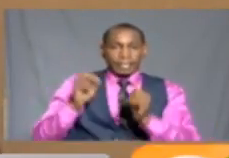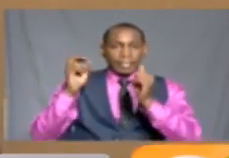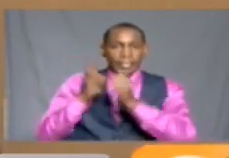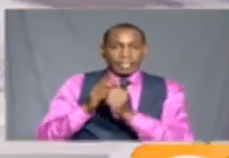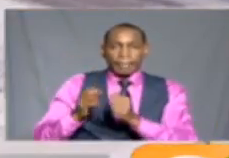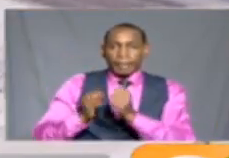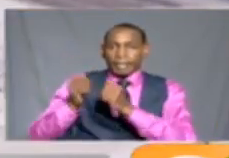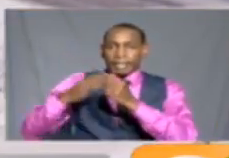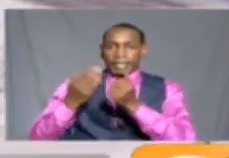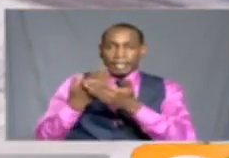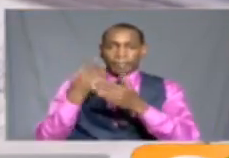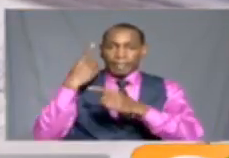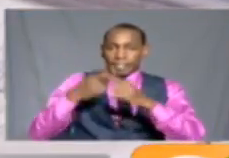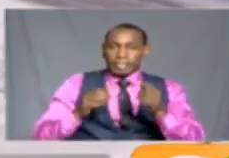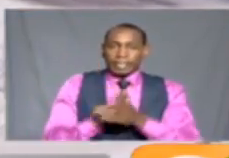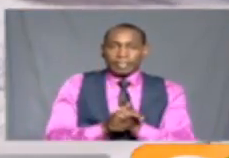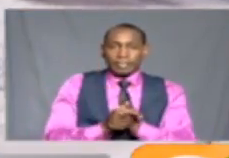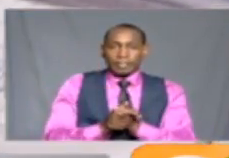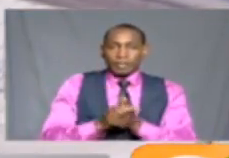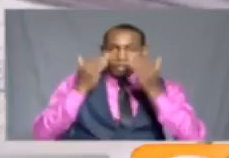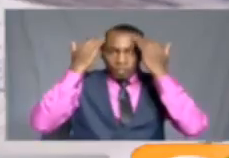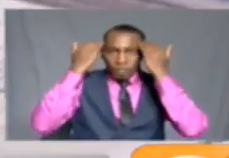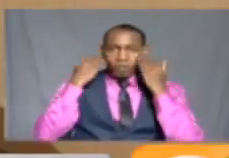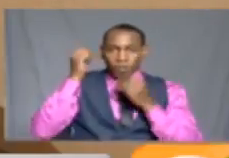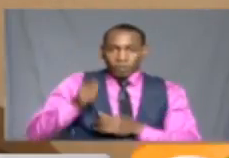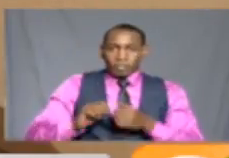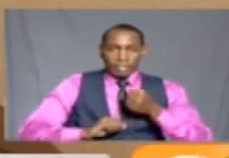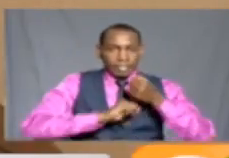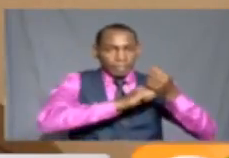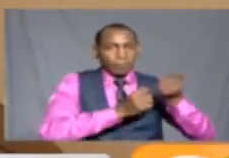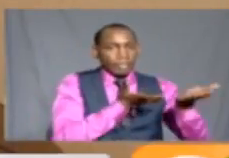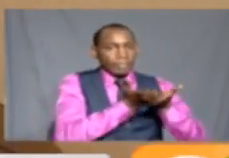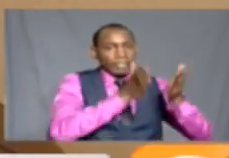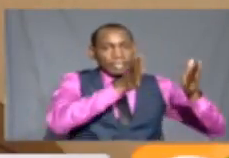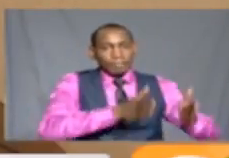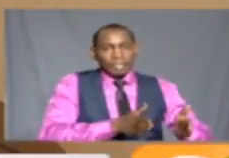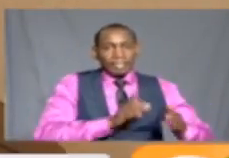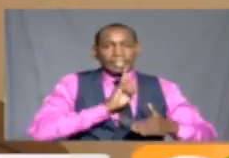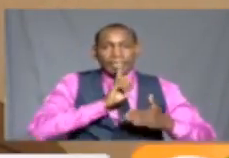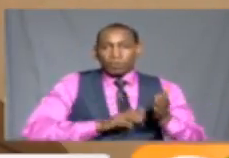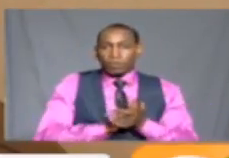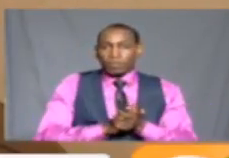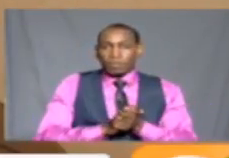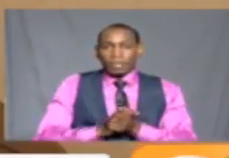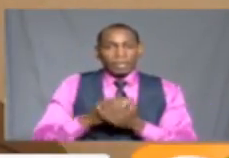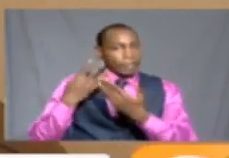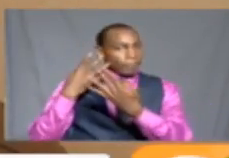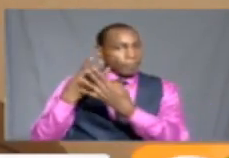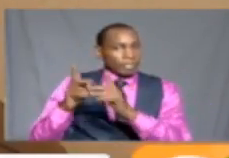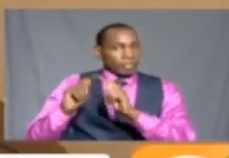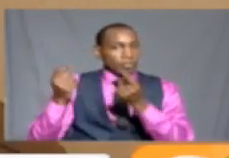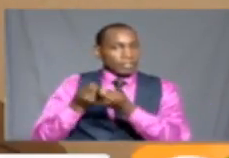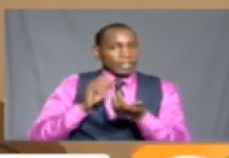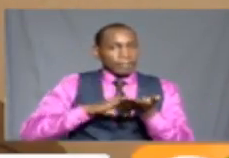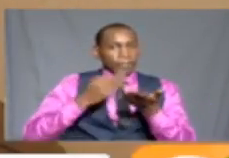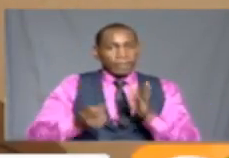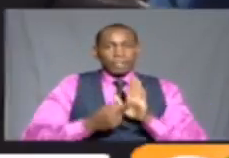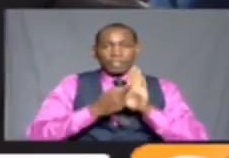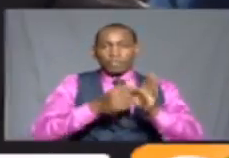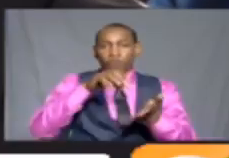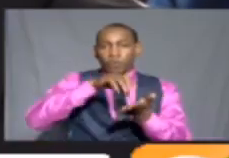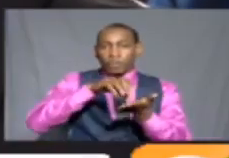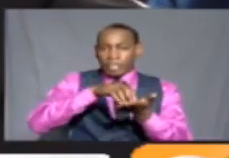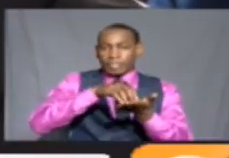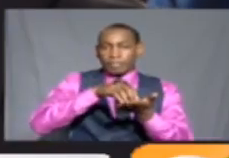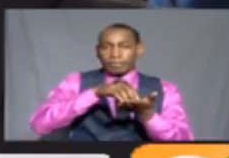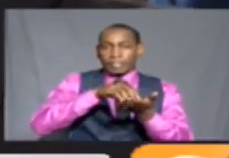19th last year, the magistrate ruled in favor of the accused person, noting that the prosecution had failed to prove its case